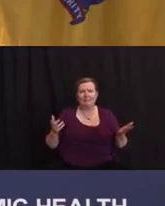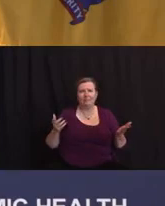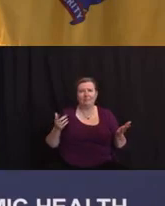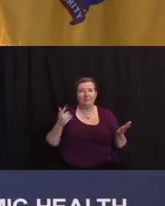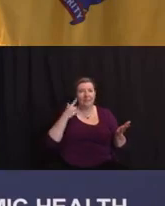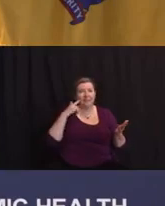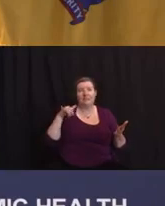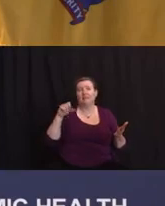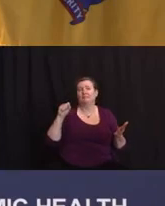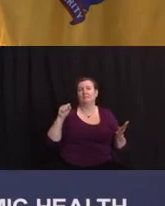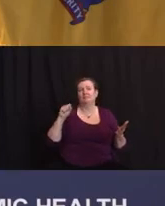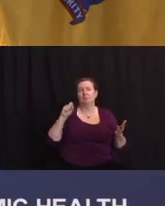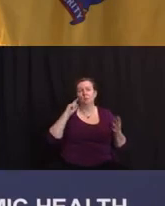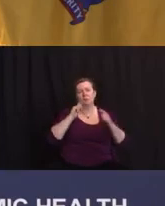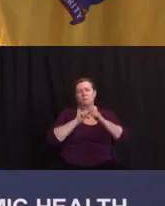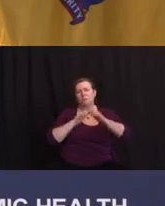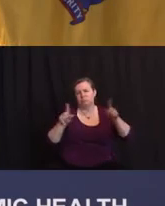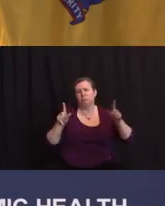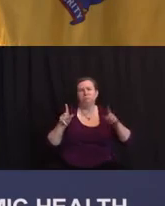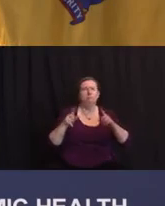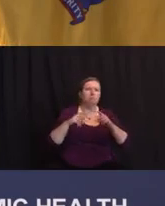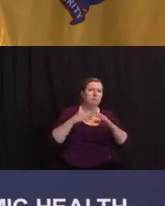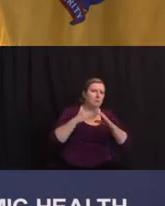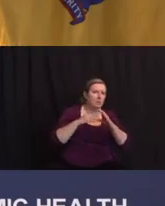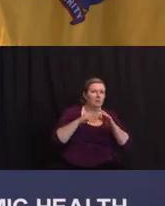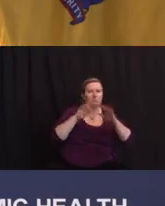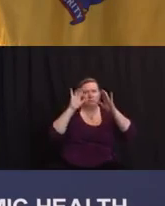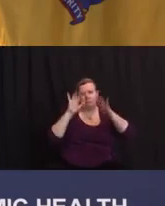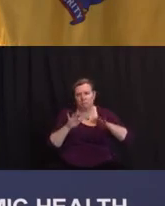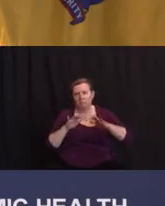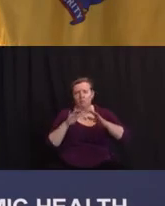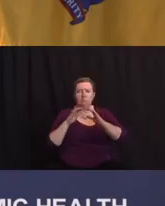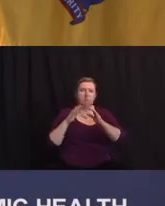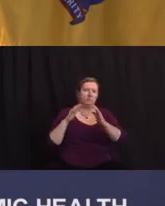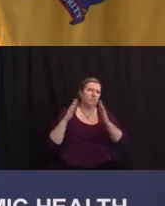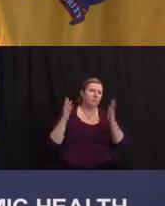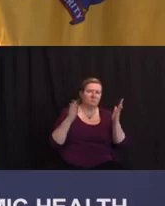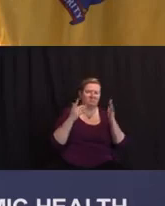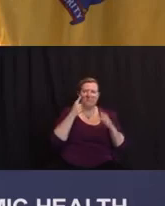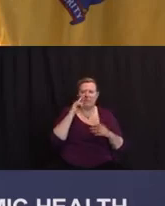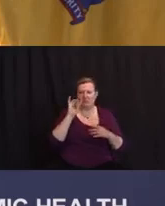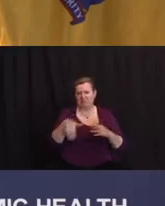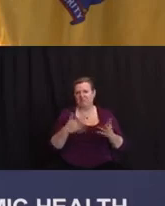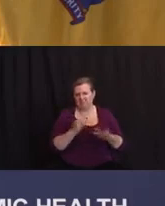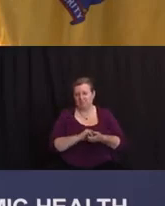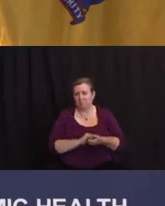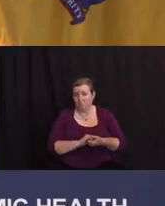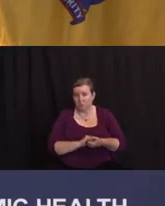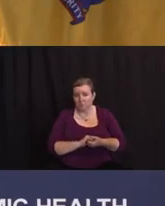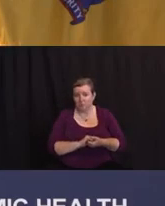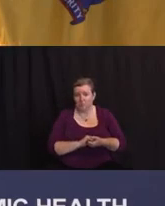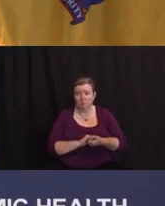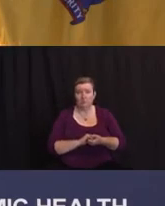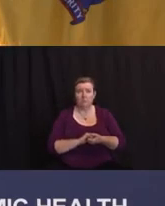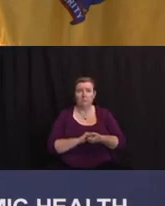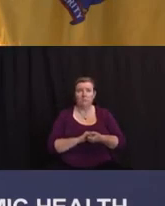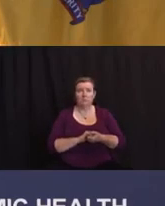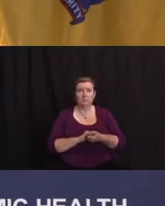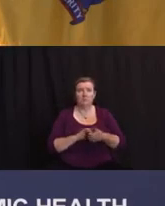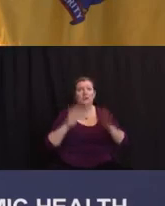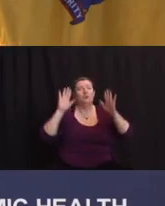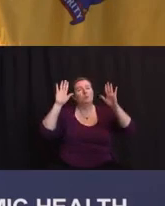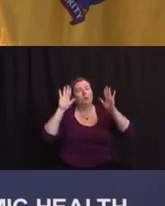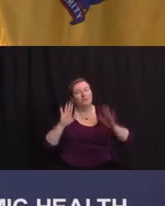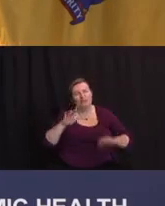have COVID updates at the ready. Want to wish everybody a continued great